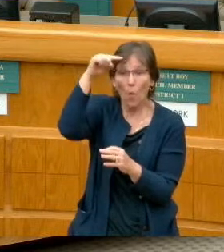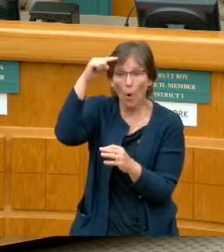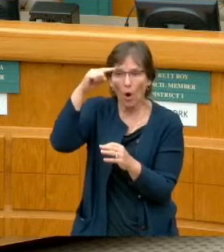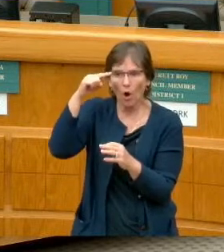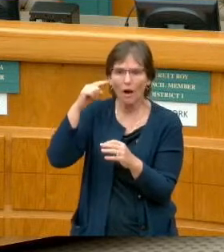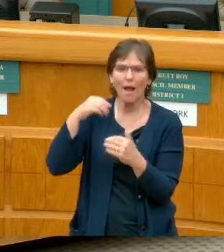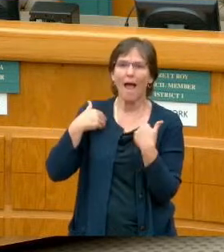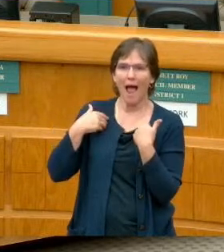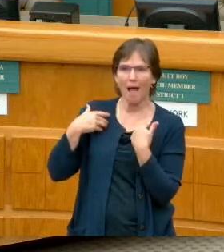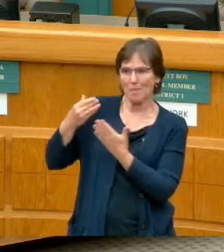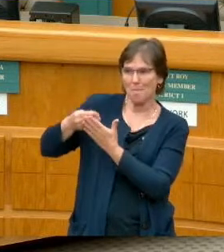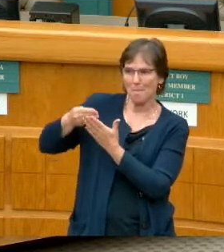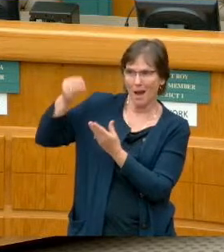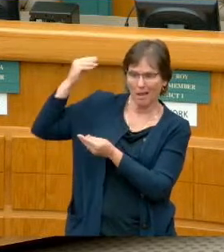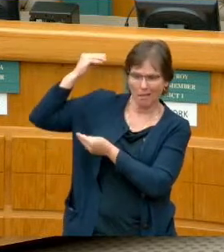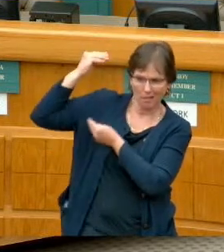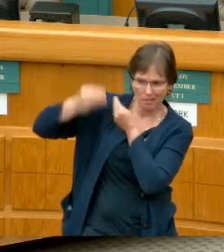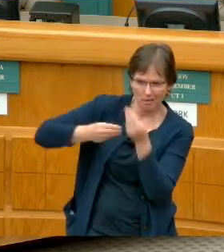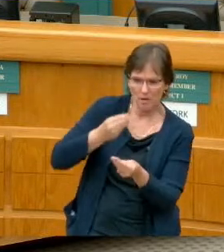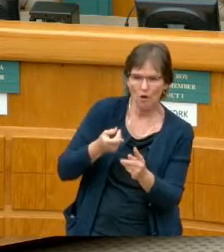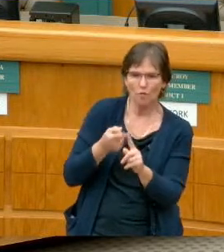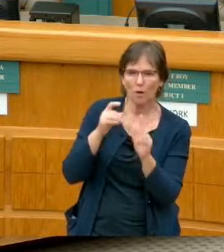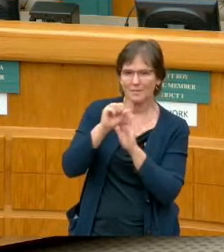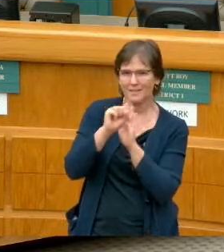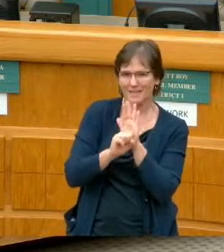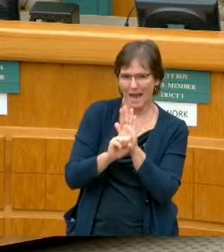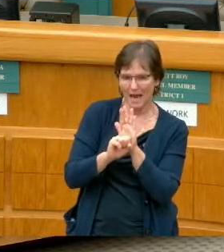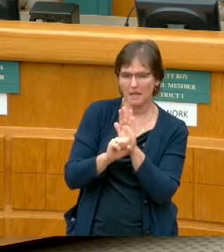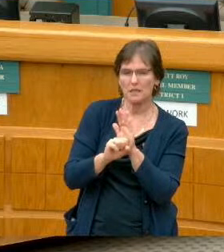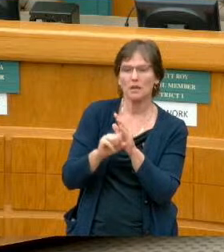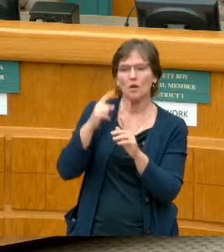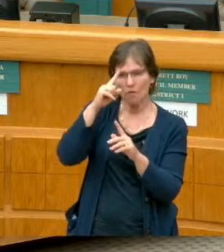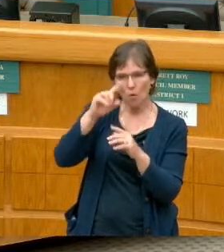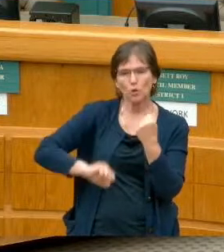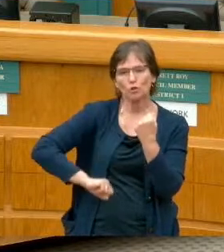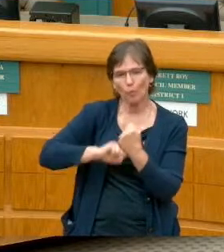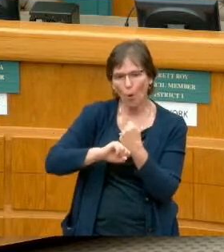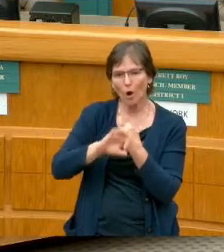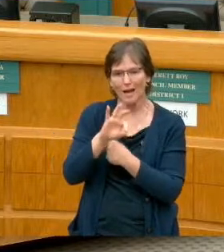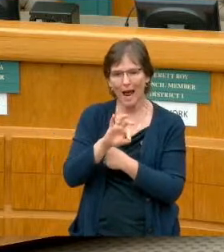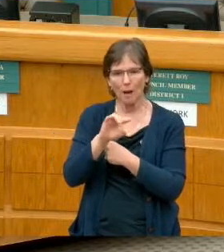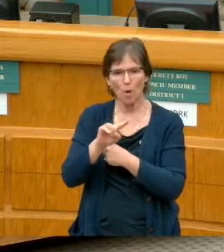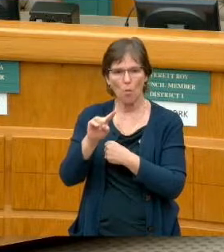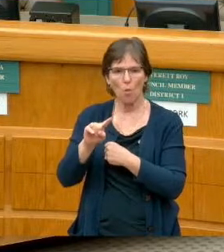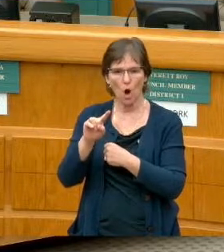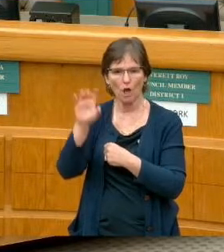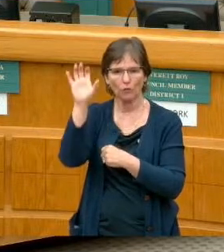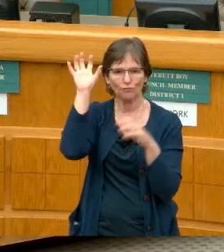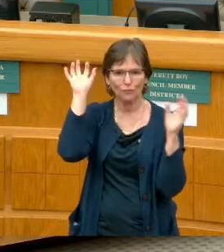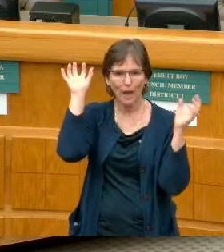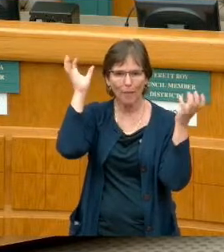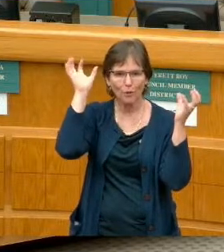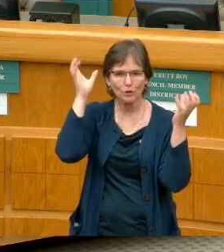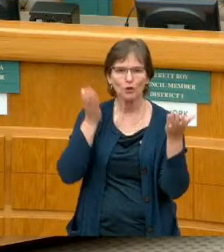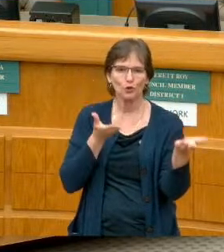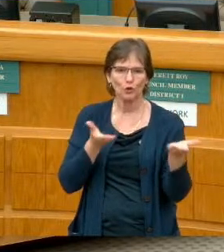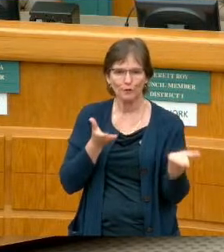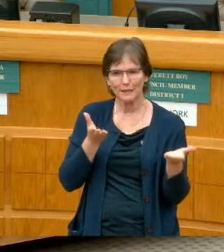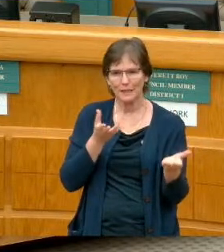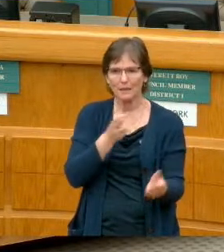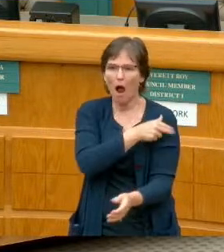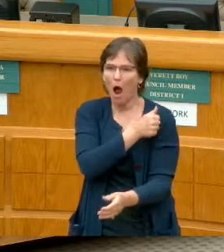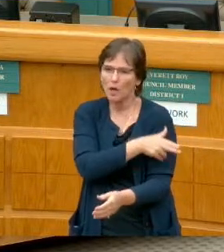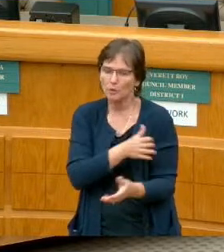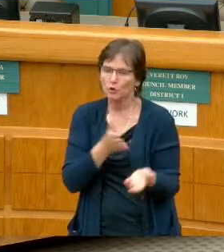to find out how you can be a part of the solution and make sure that we can get out the count.